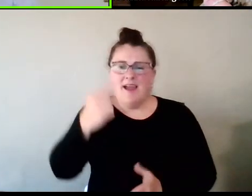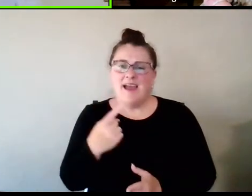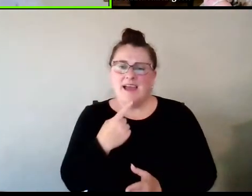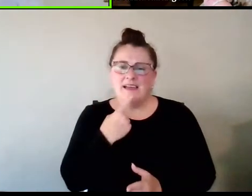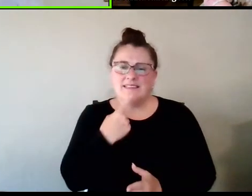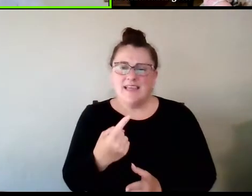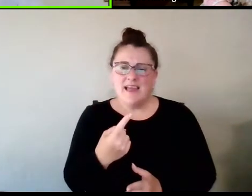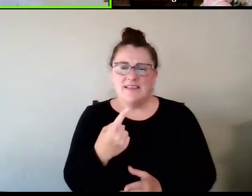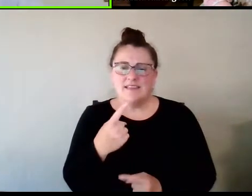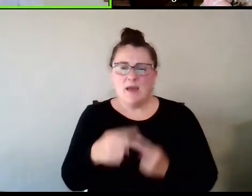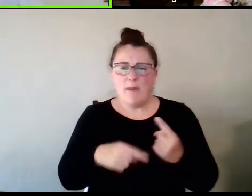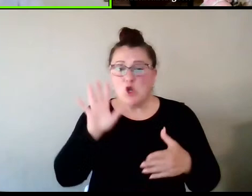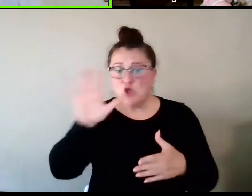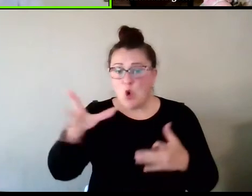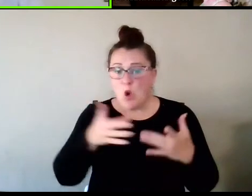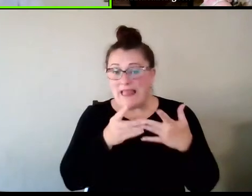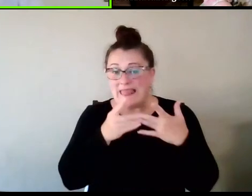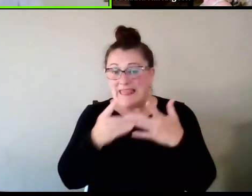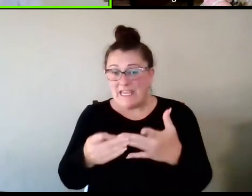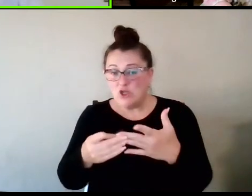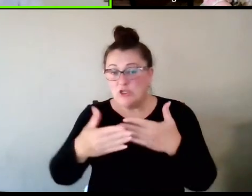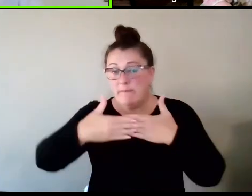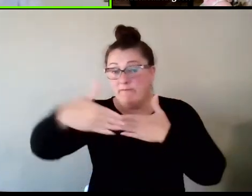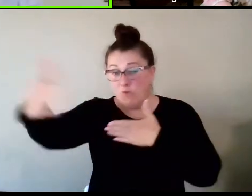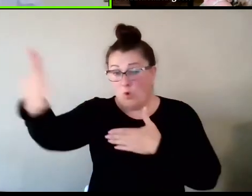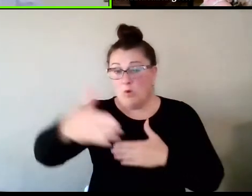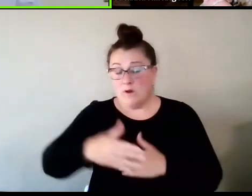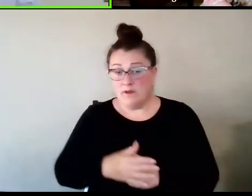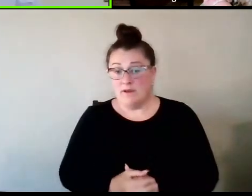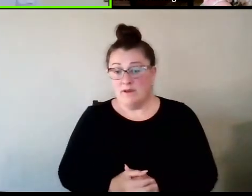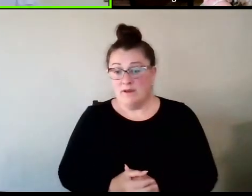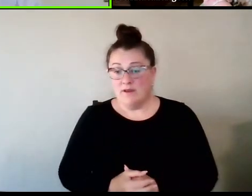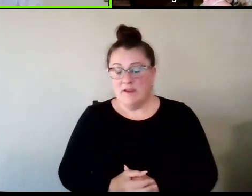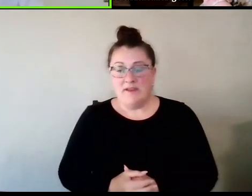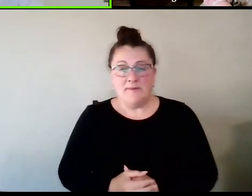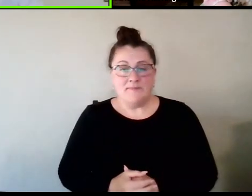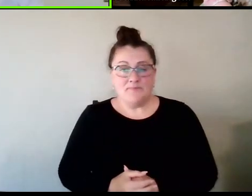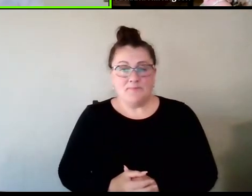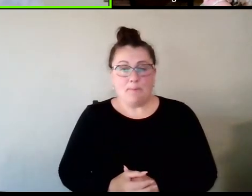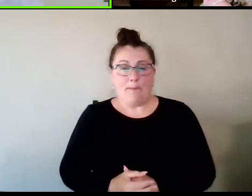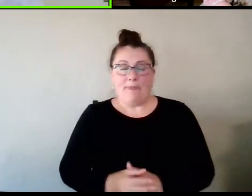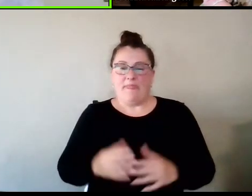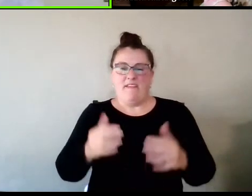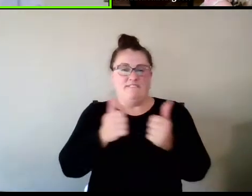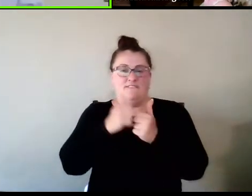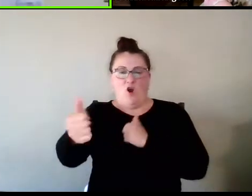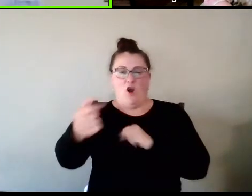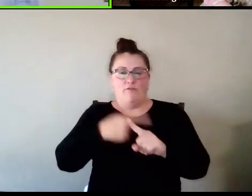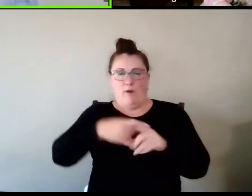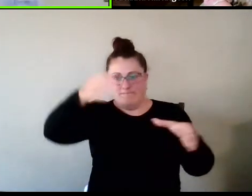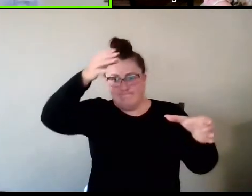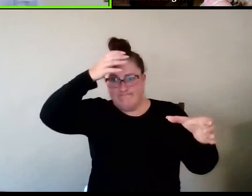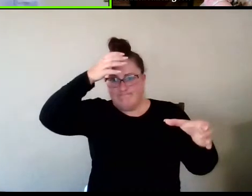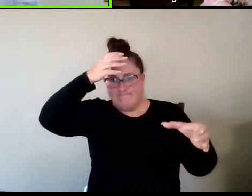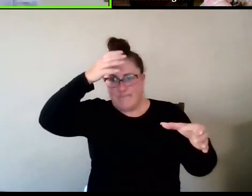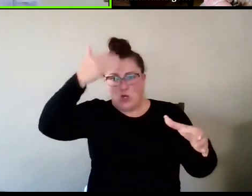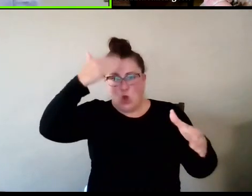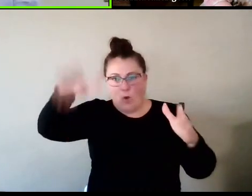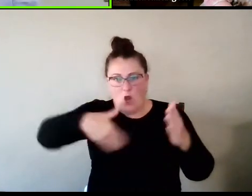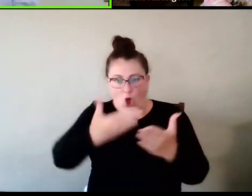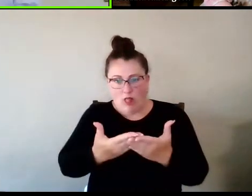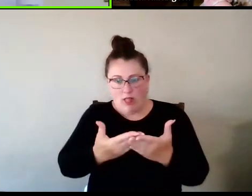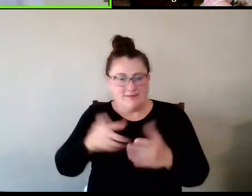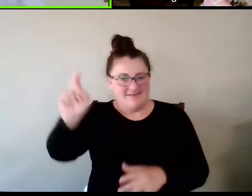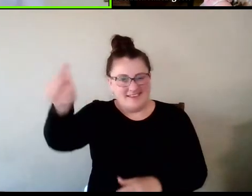about how, your leadership going forward? So we're very far from the know-it-all. And that's necessary